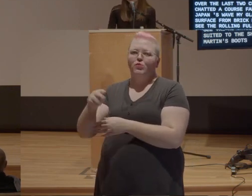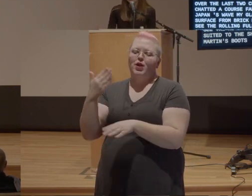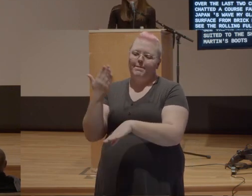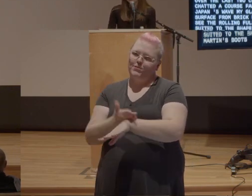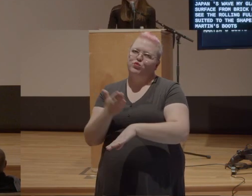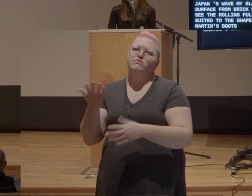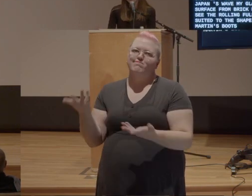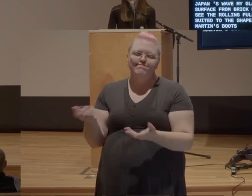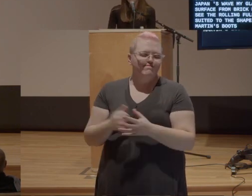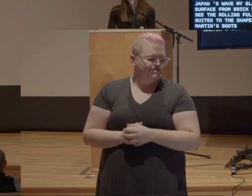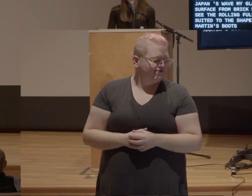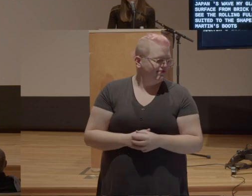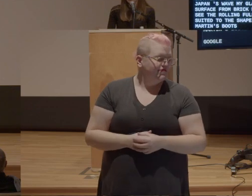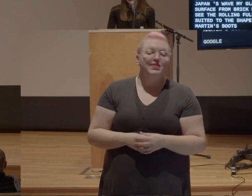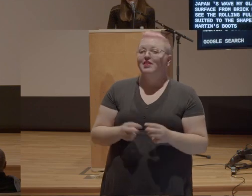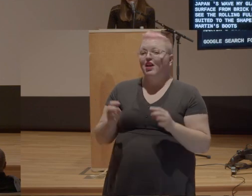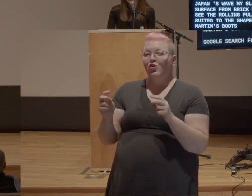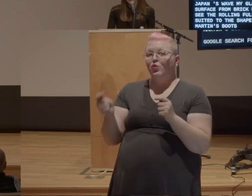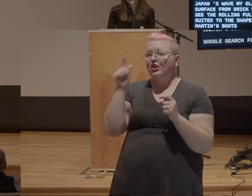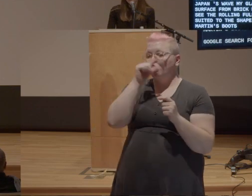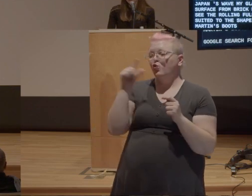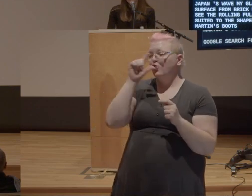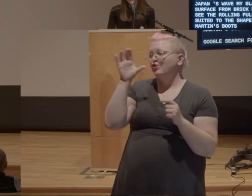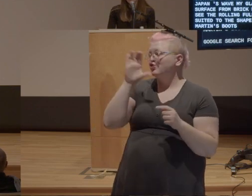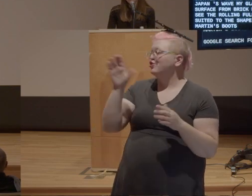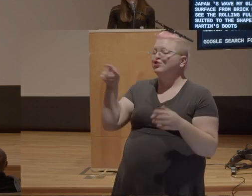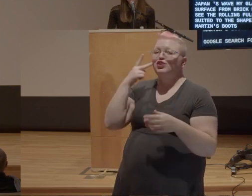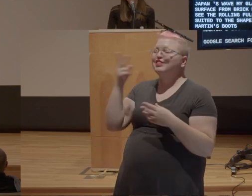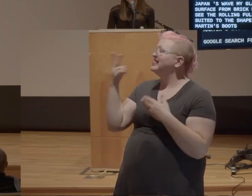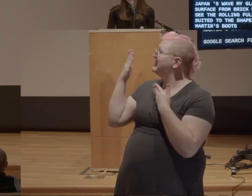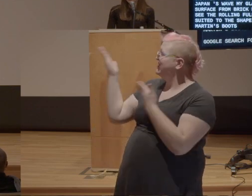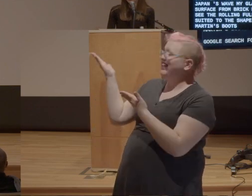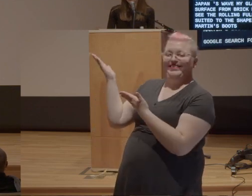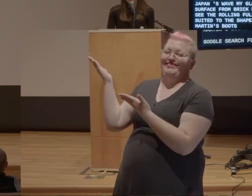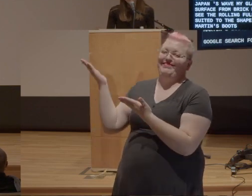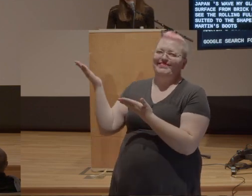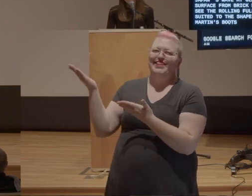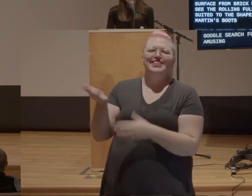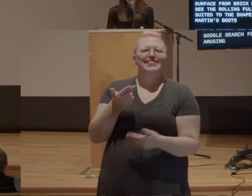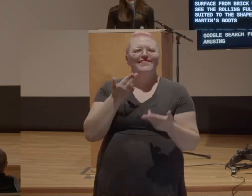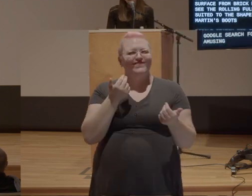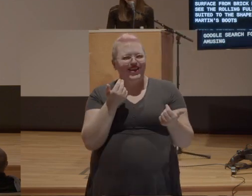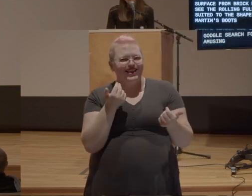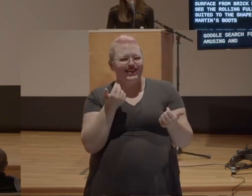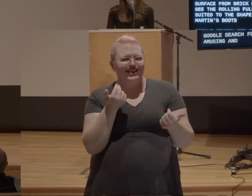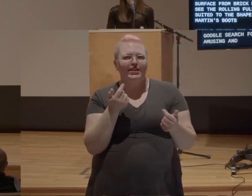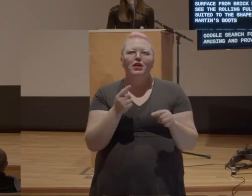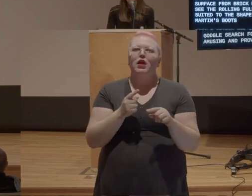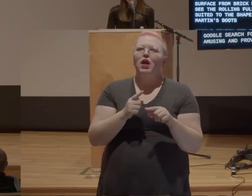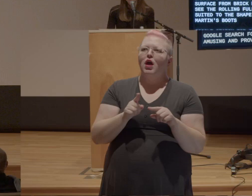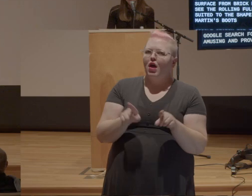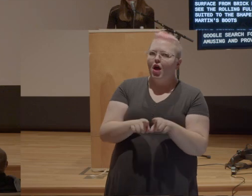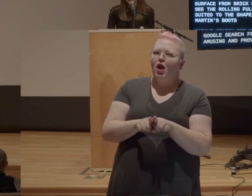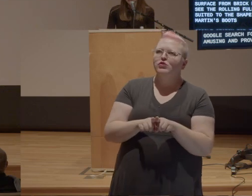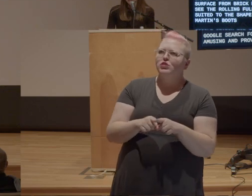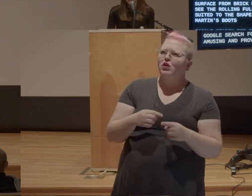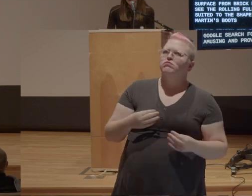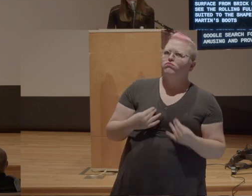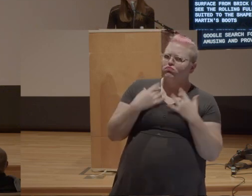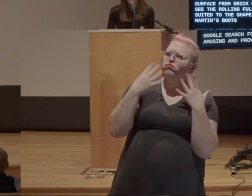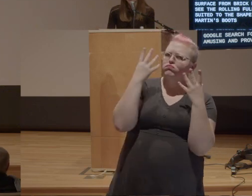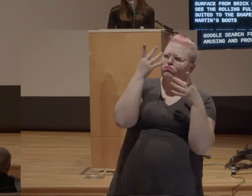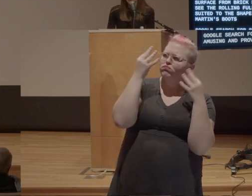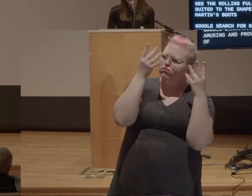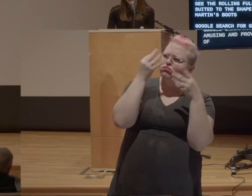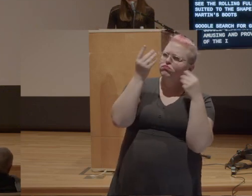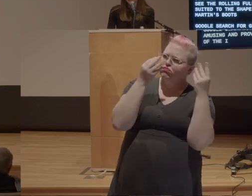A quick Google search for Great Wave turns up no end of amusing and provocative digital reinterpretations of